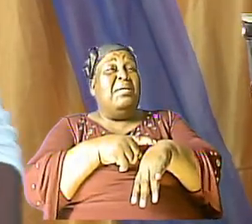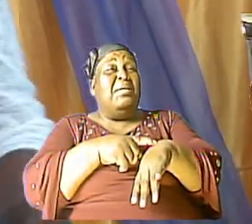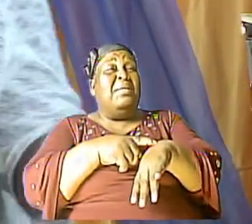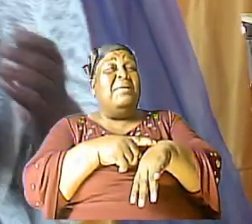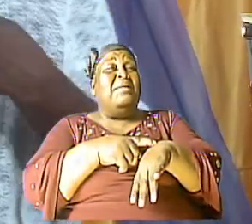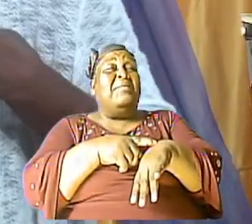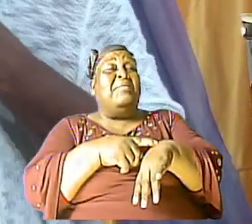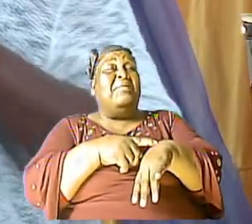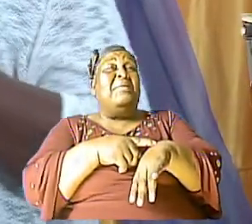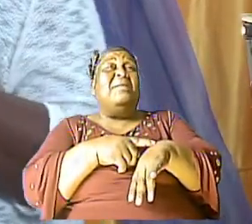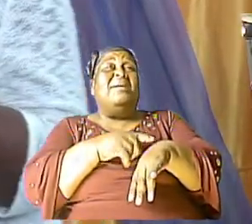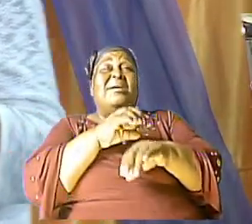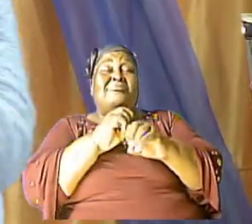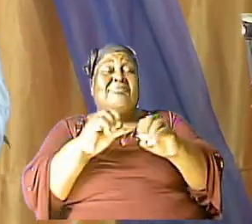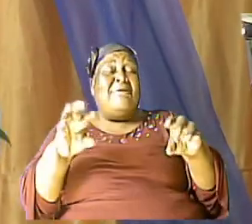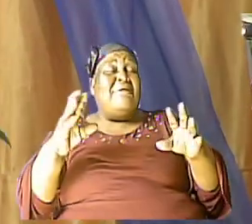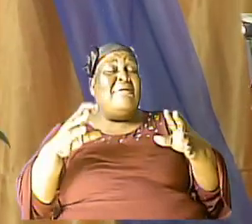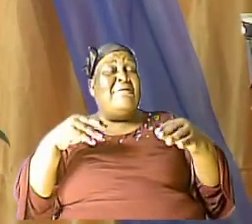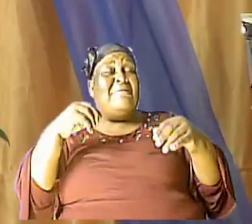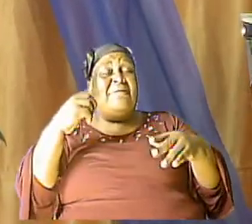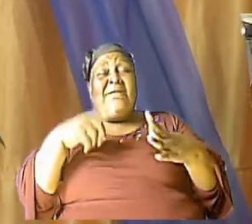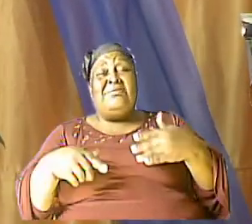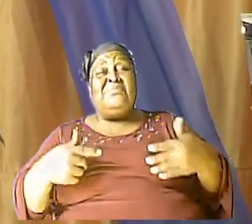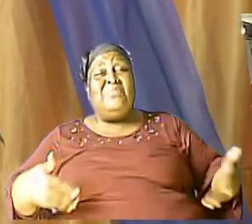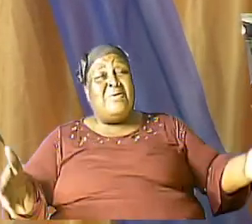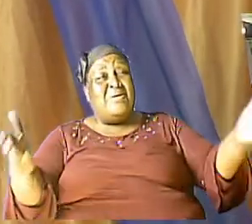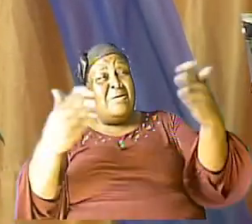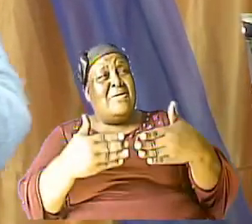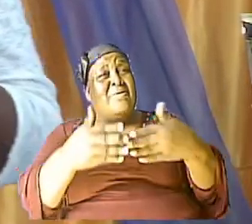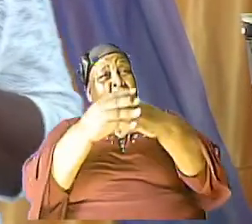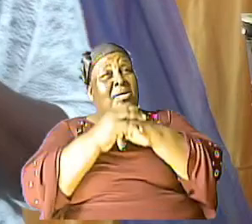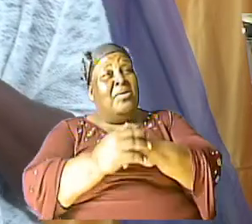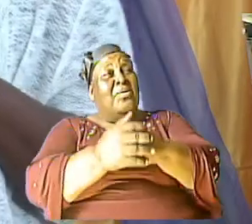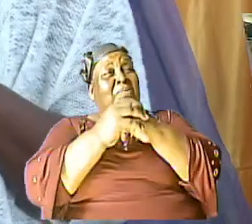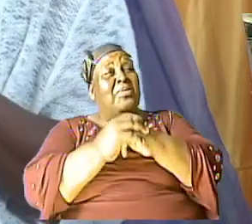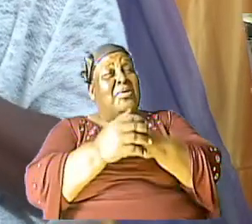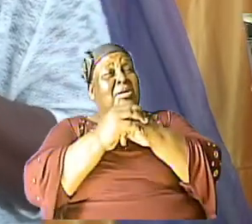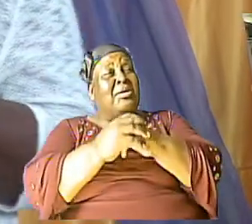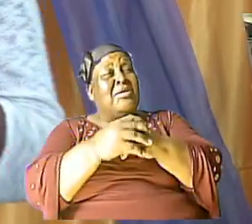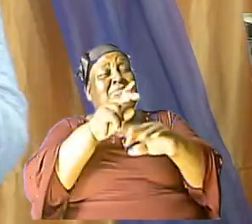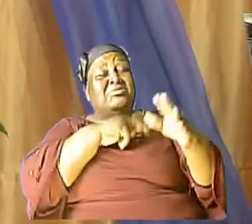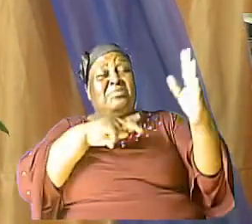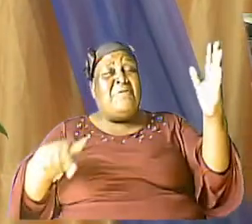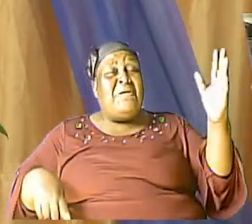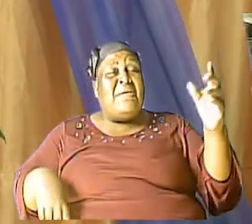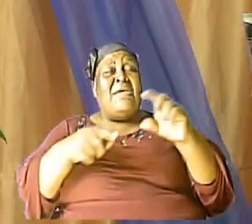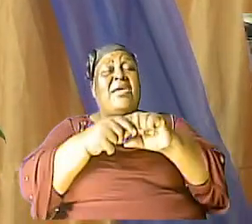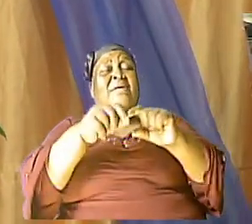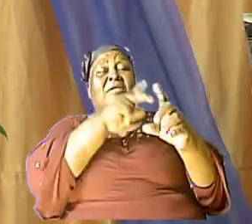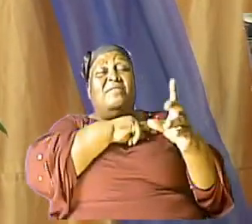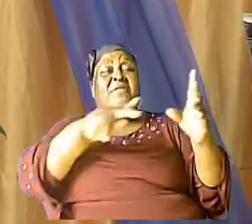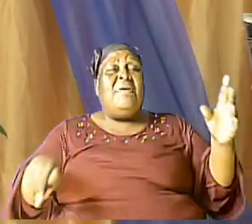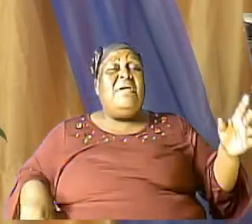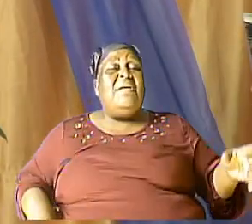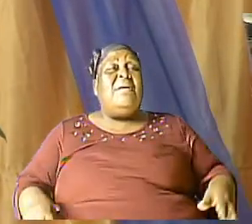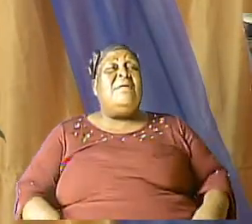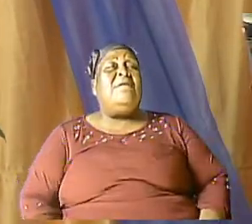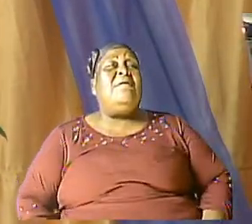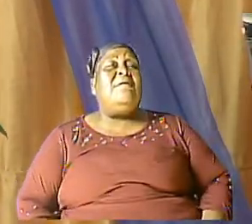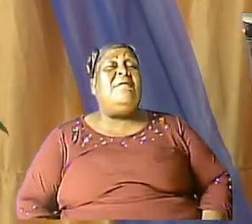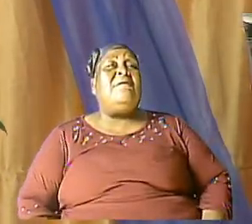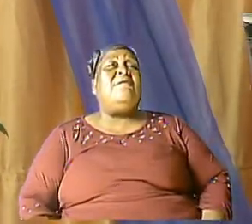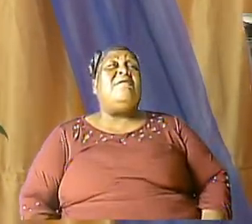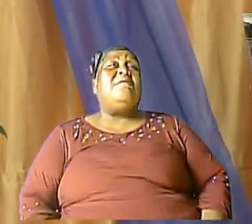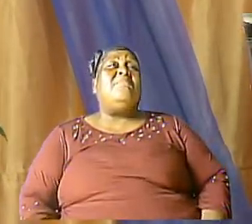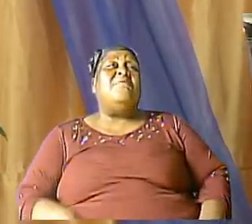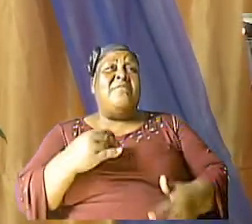way, but nonetheless, we are here. Once we are here, we are here to worship the King of Kings. And just before I go